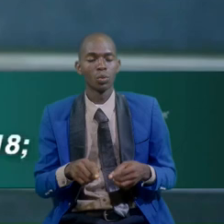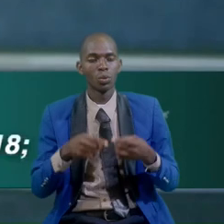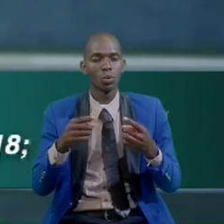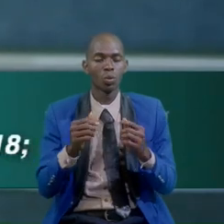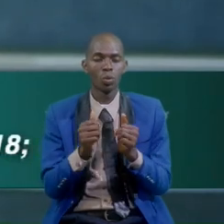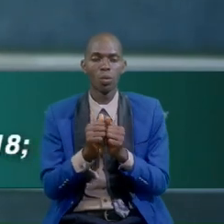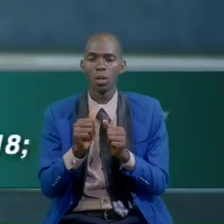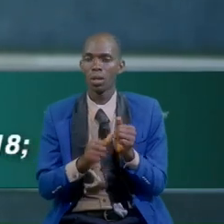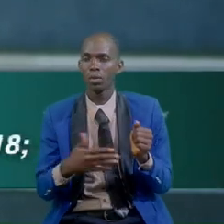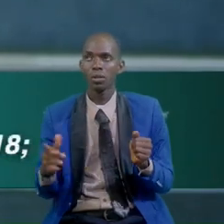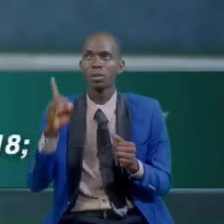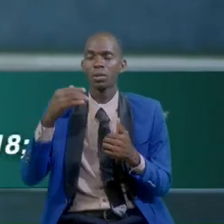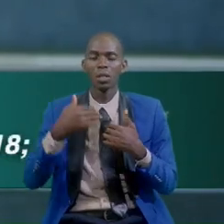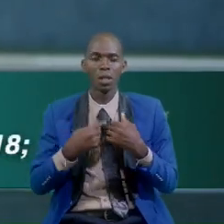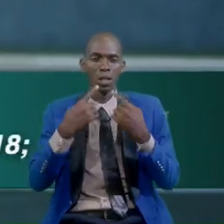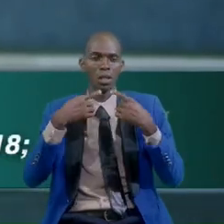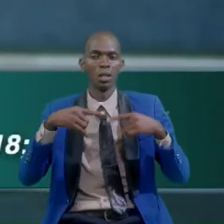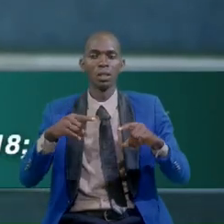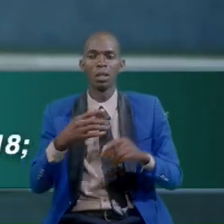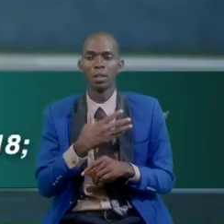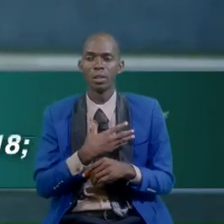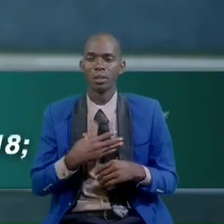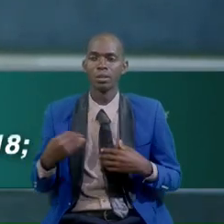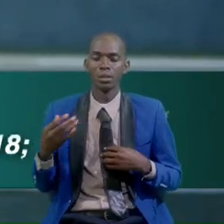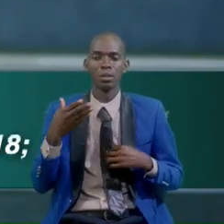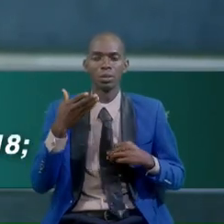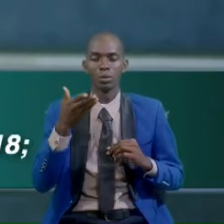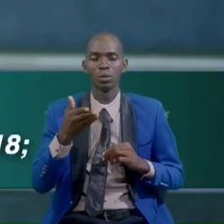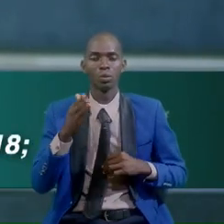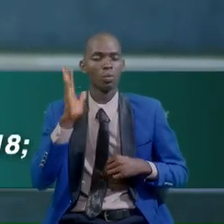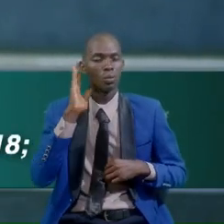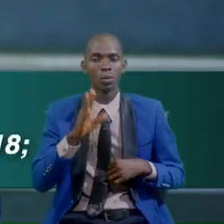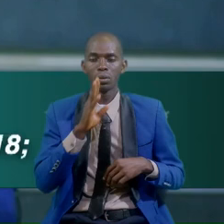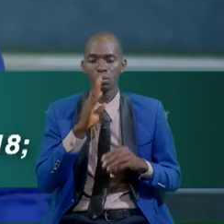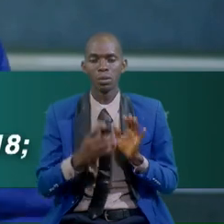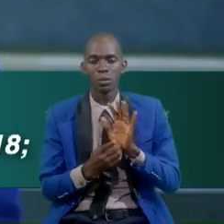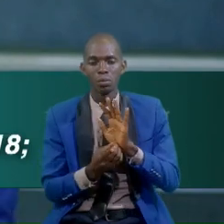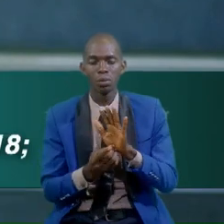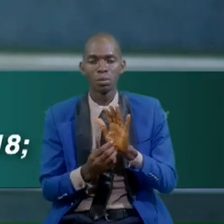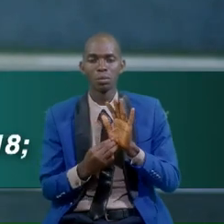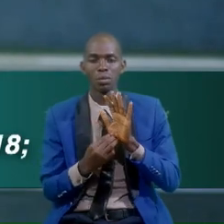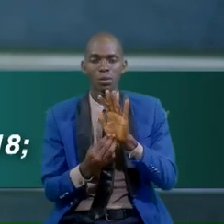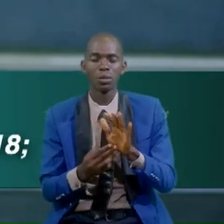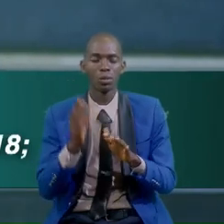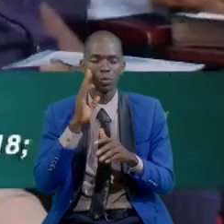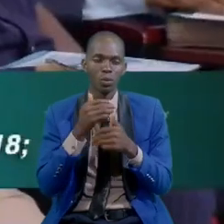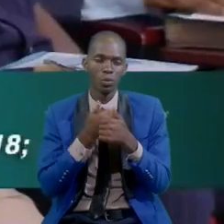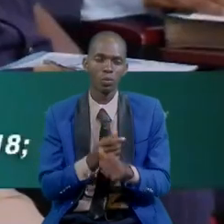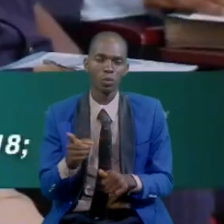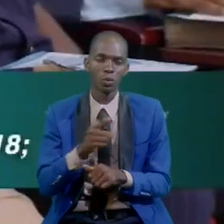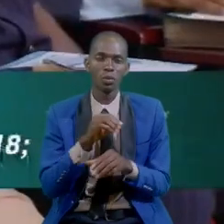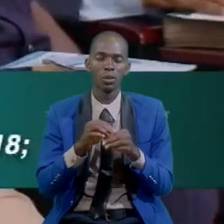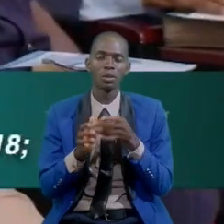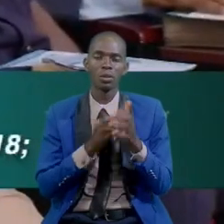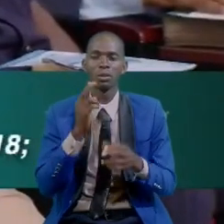everything he has declared, and demonstration, manifestation will follow you in Jesus'